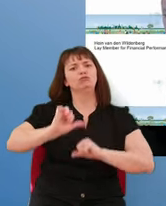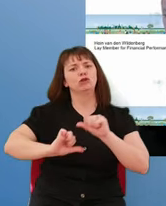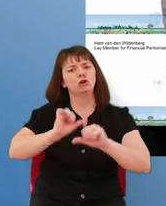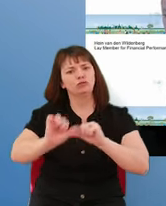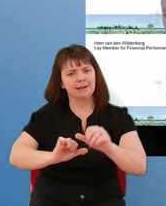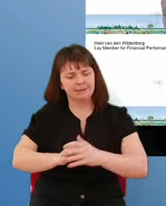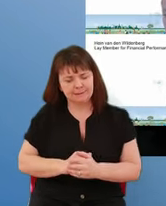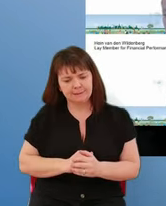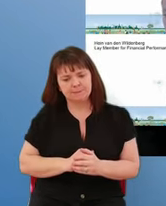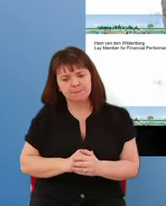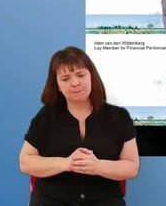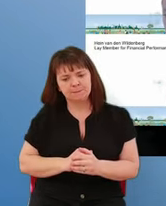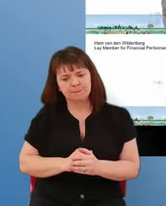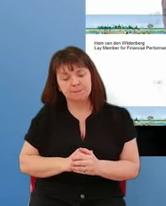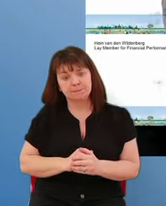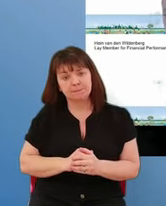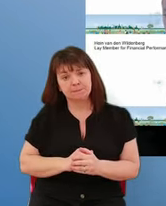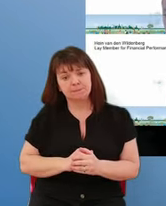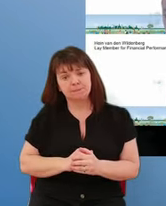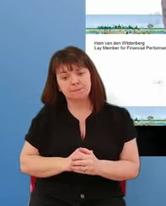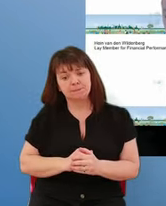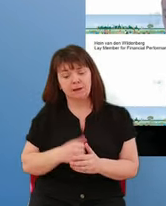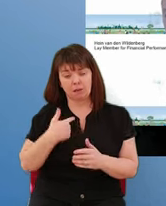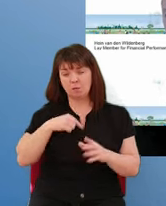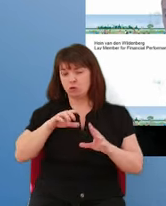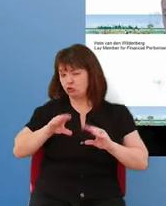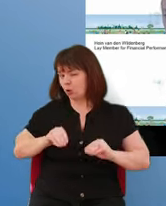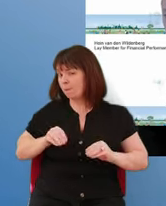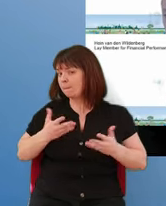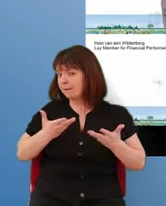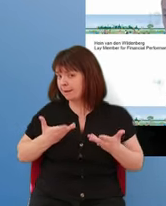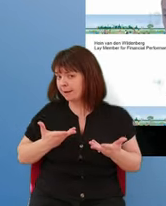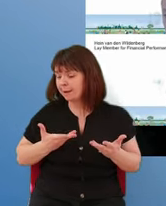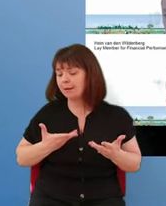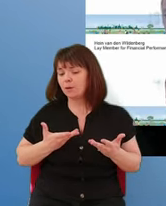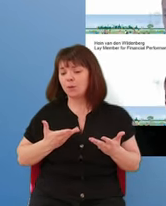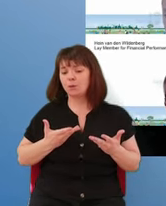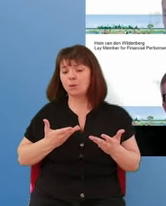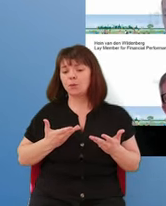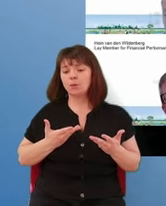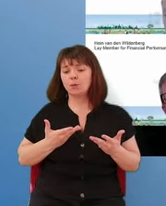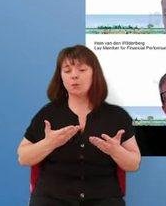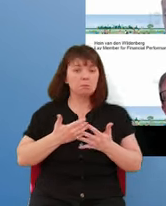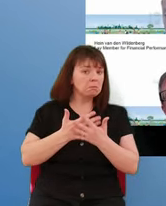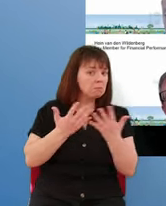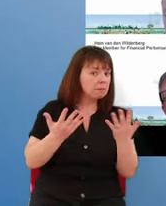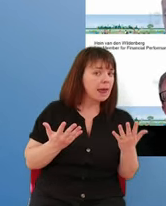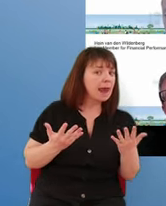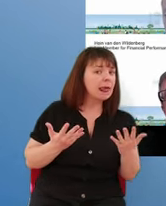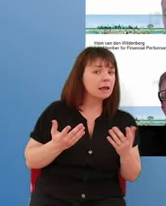any response, comments, or feedback from the members.